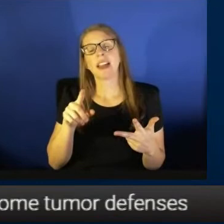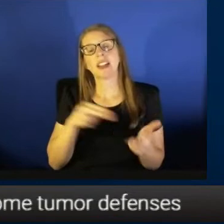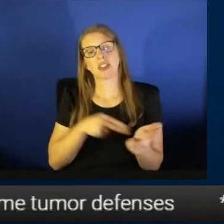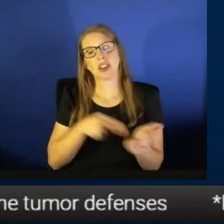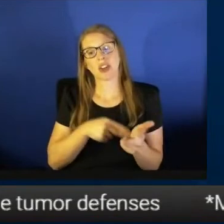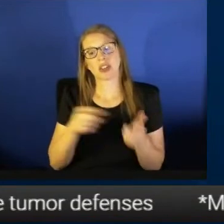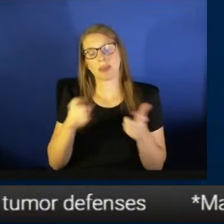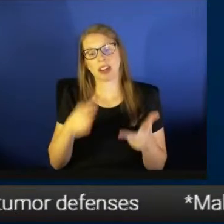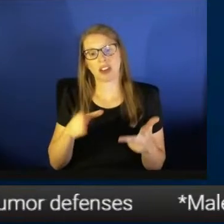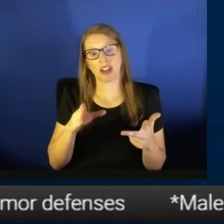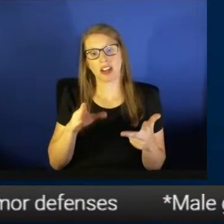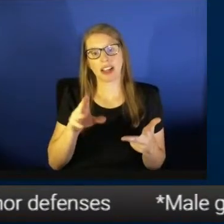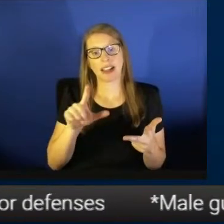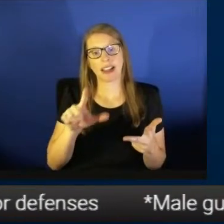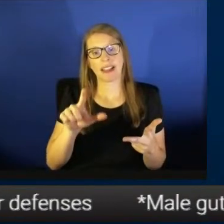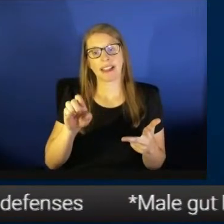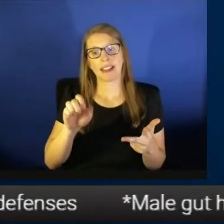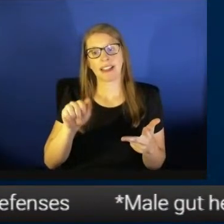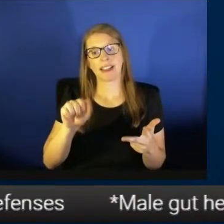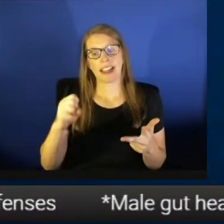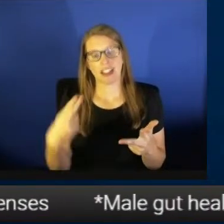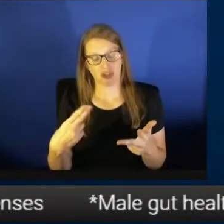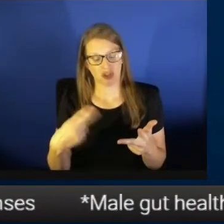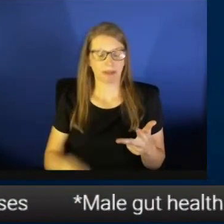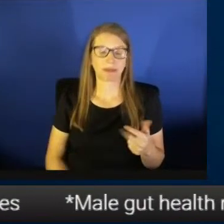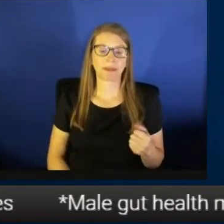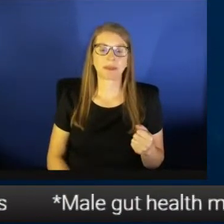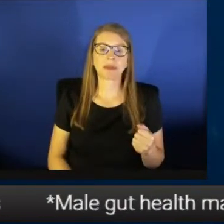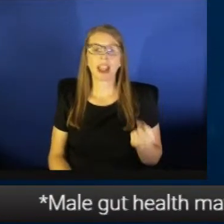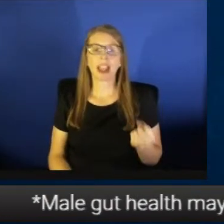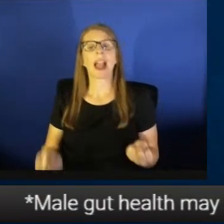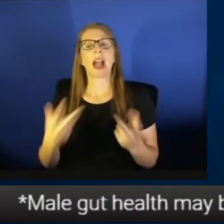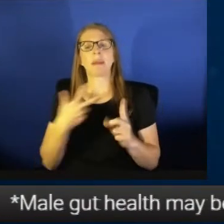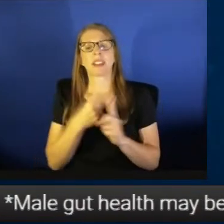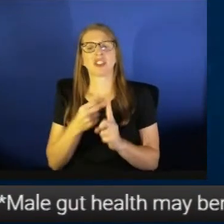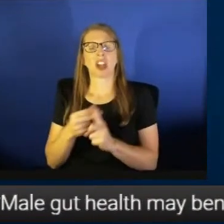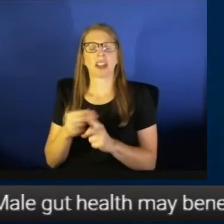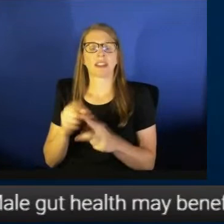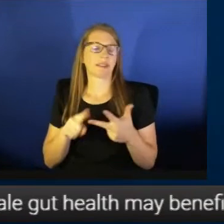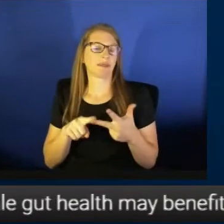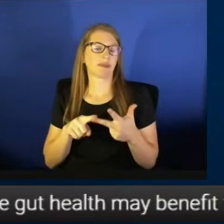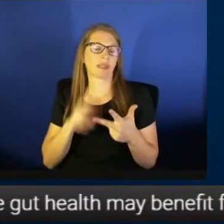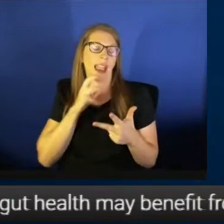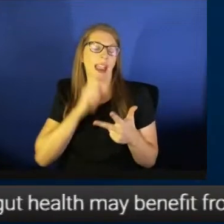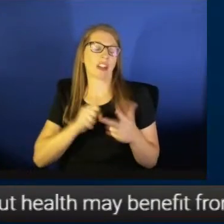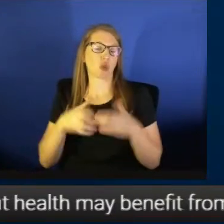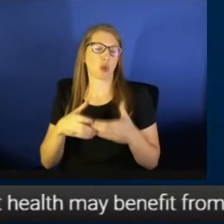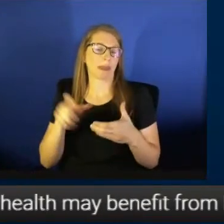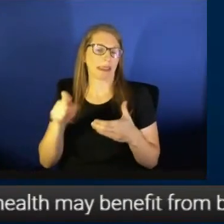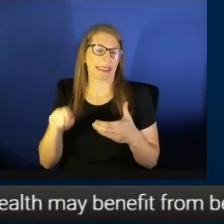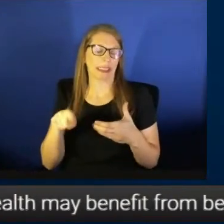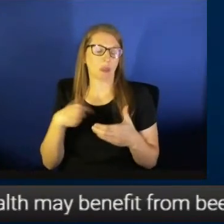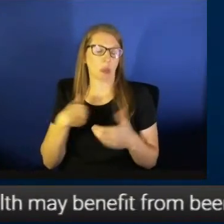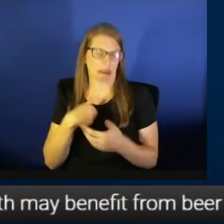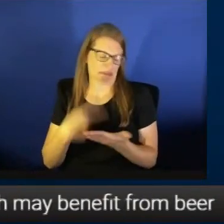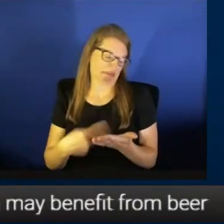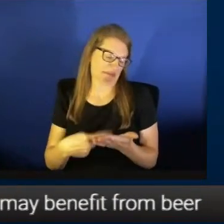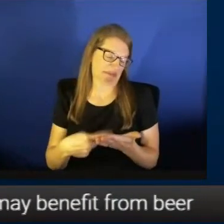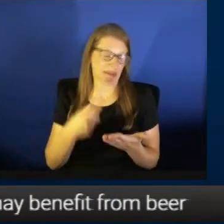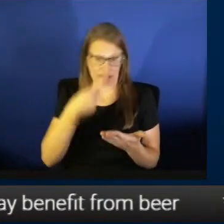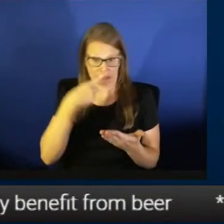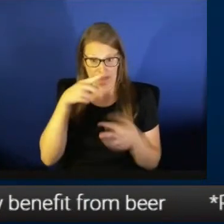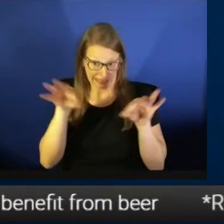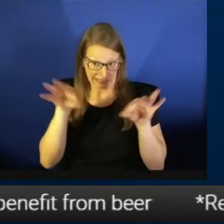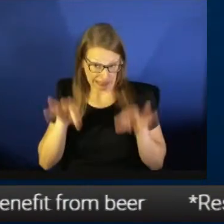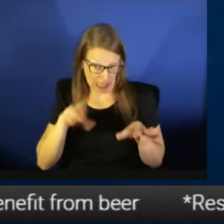of ambulatory and pediatrics. Mallory, how many shots will this age group need? We touched on it, but for those joining us, kind of explain to us what that's going to